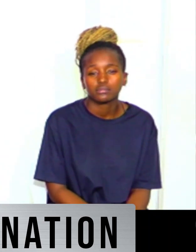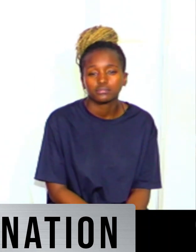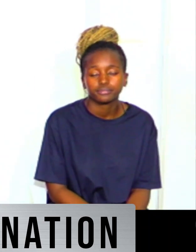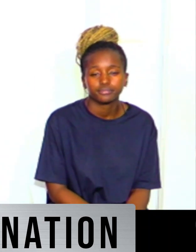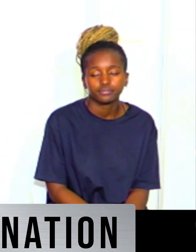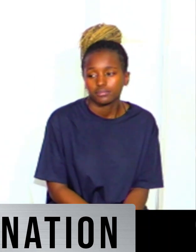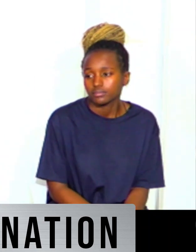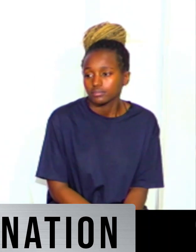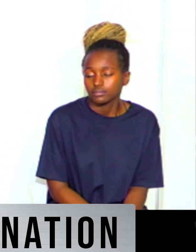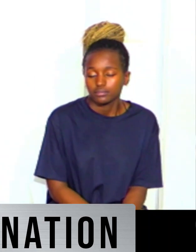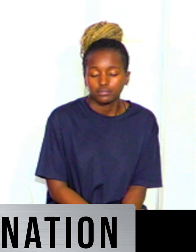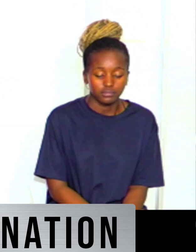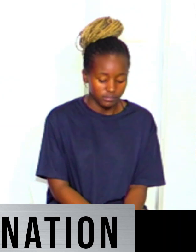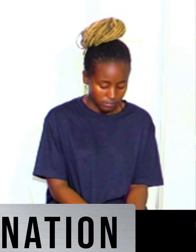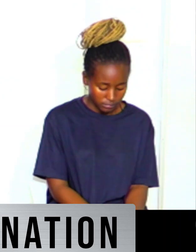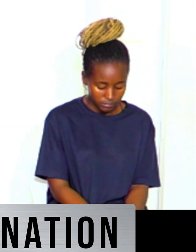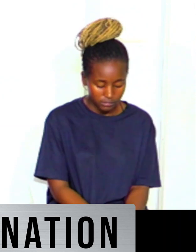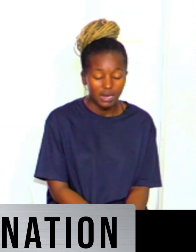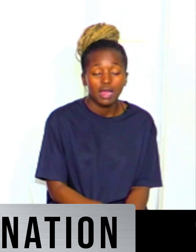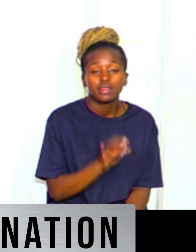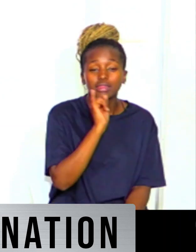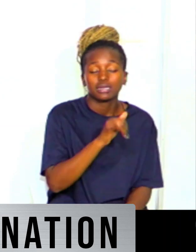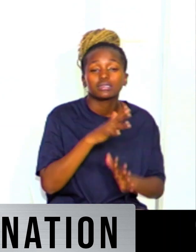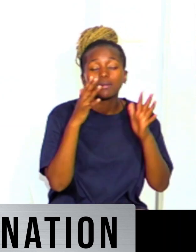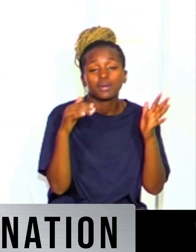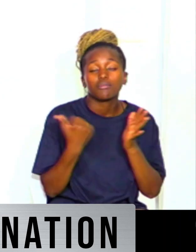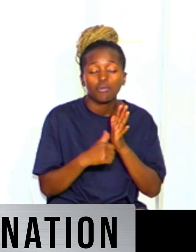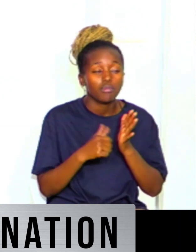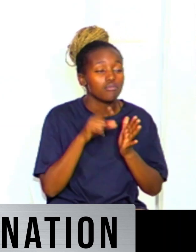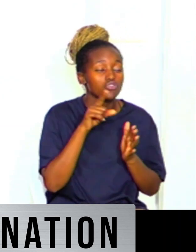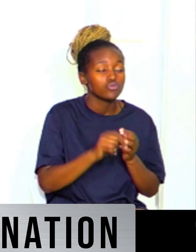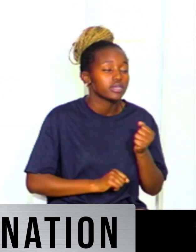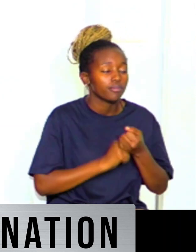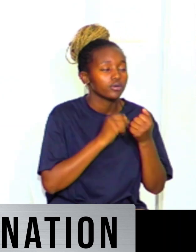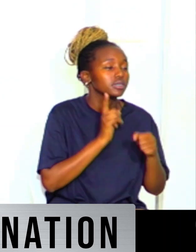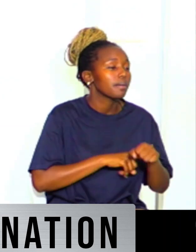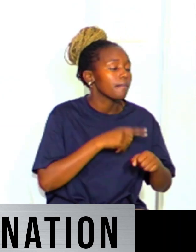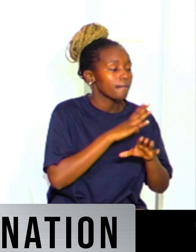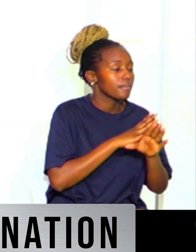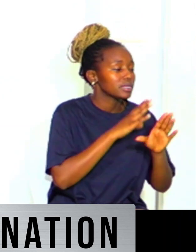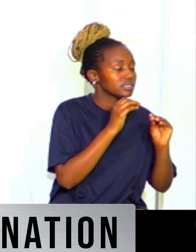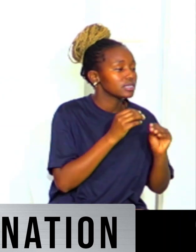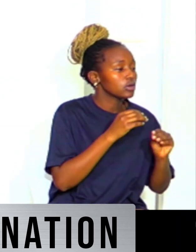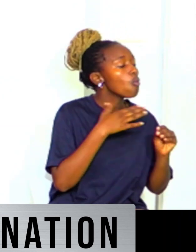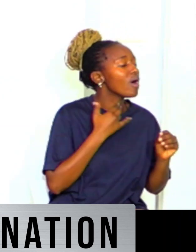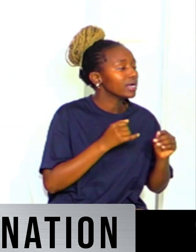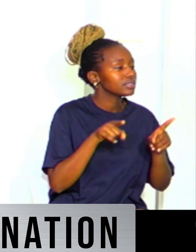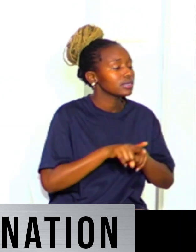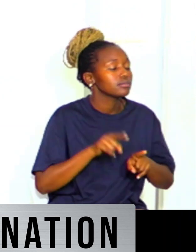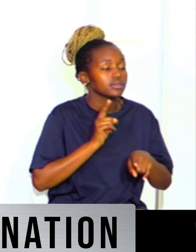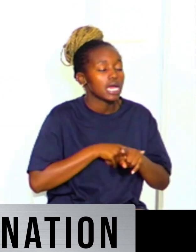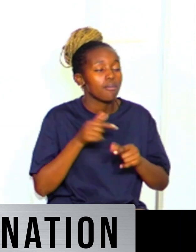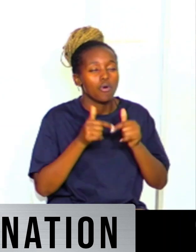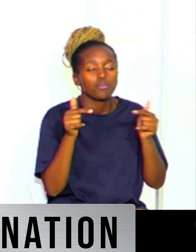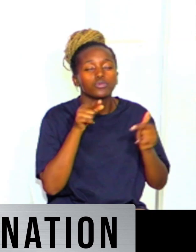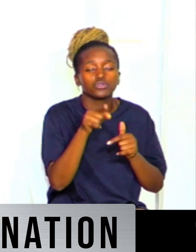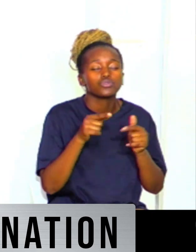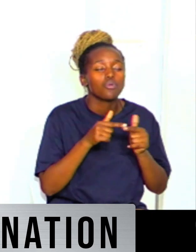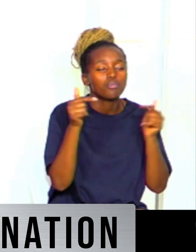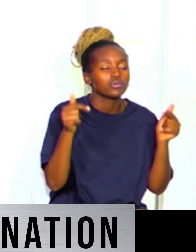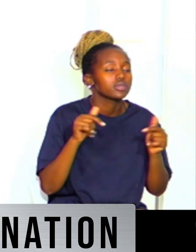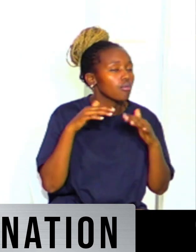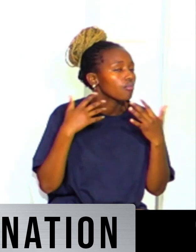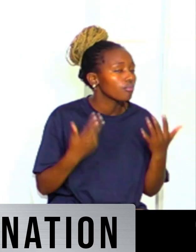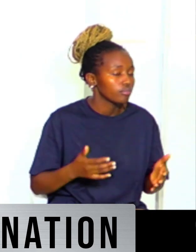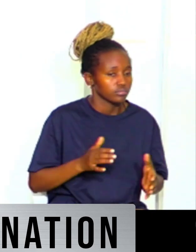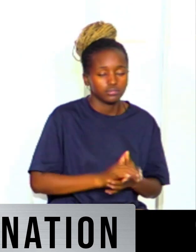Something that doesn't make sense. You are supporting it when the presidents come in and say that he decided to not make a